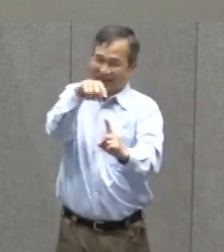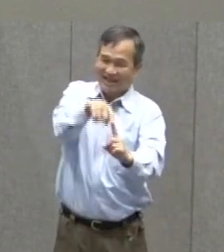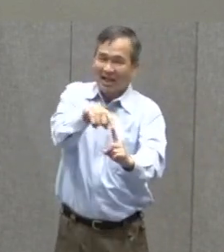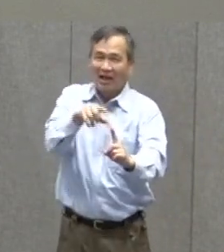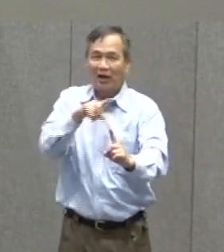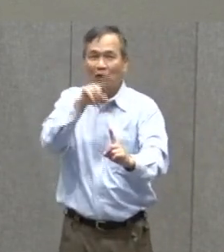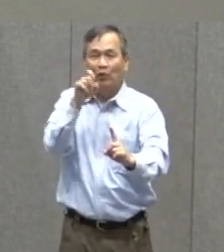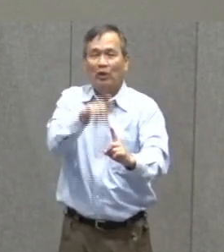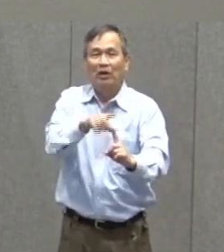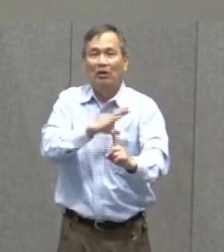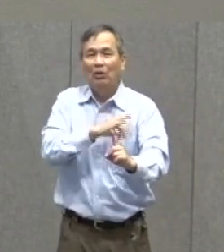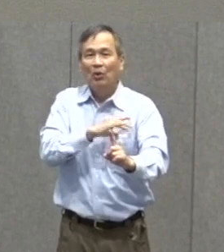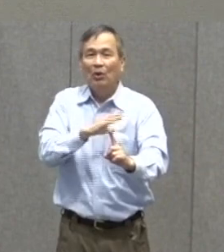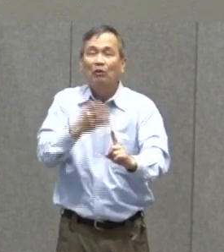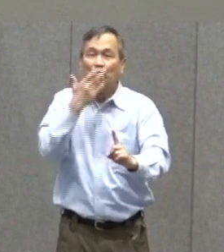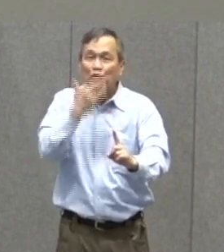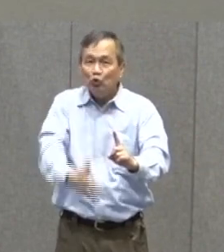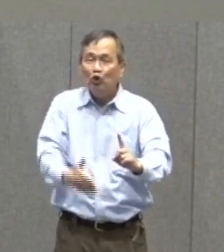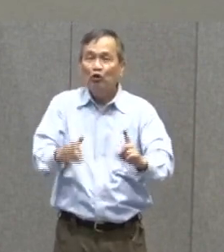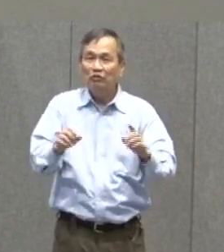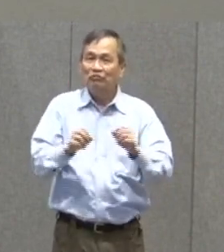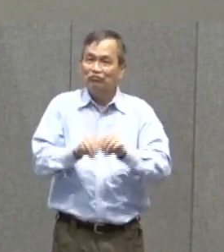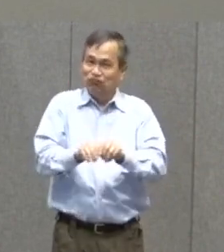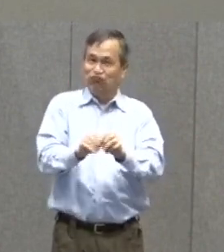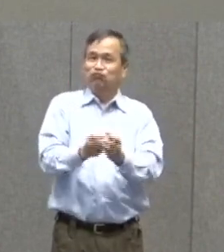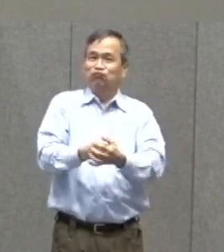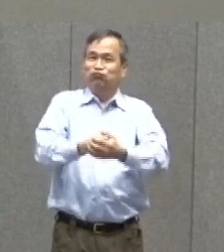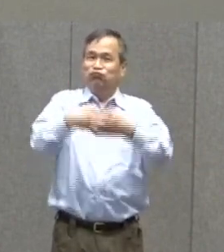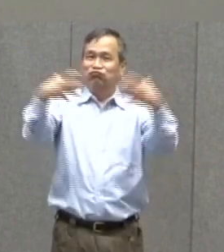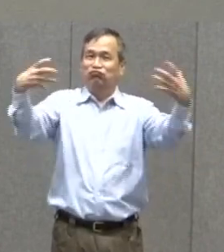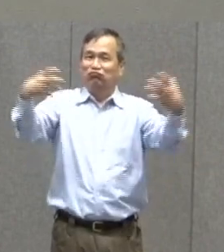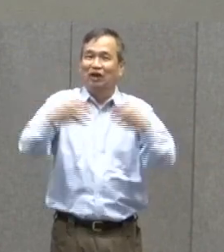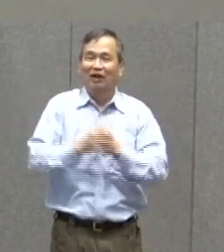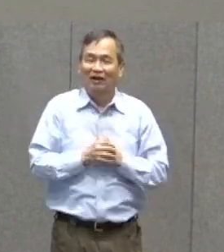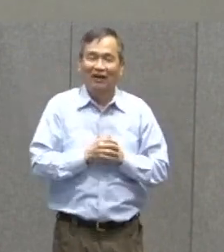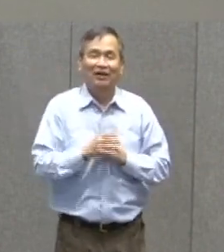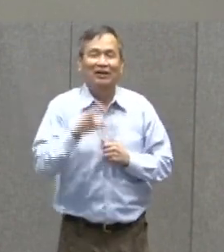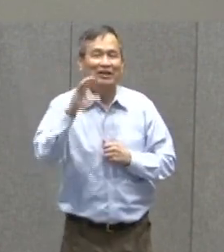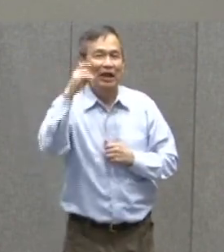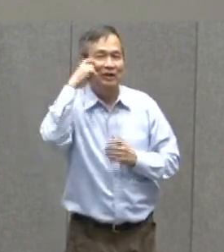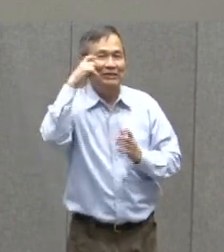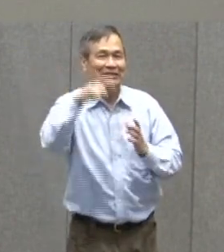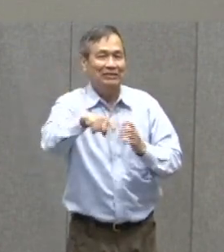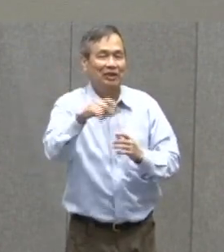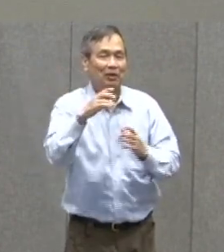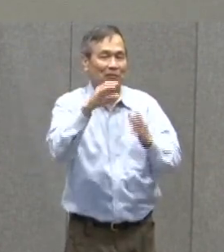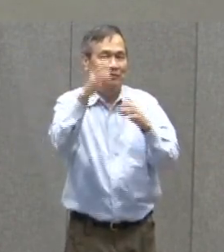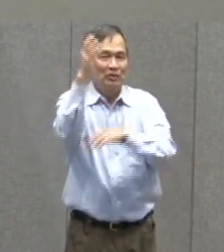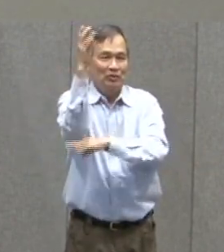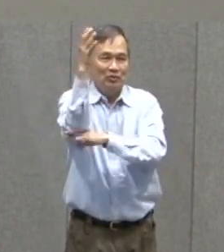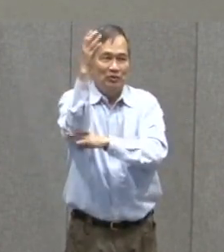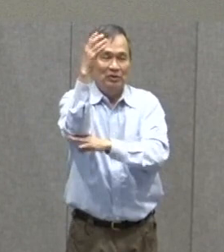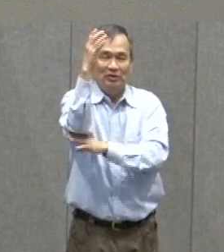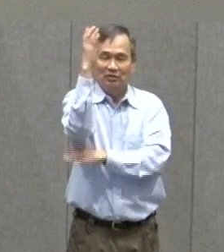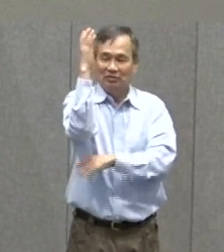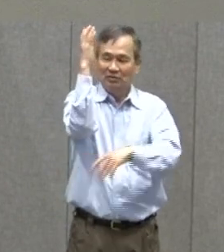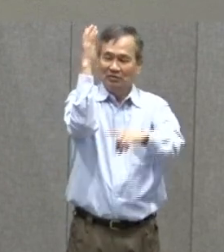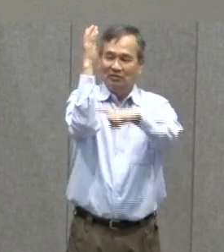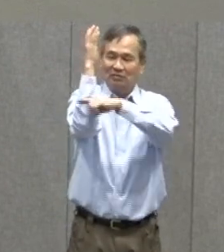particular question that you have. So further, I have here my plus sign